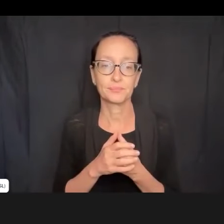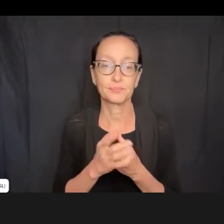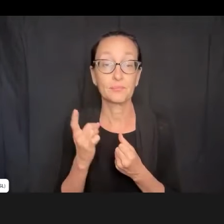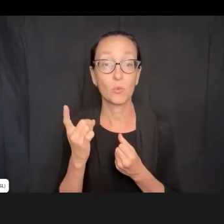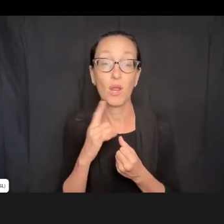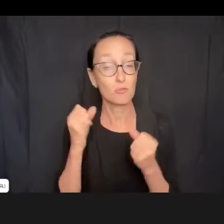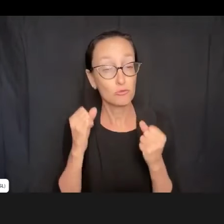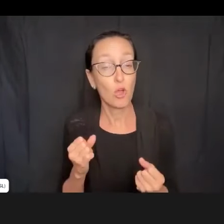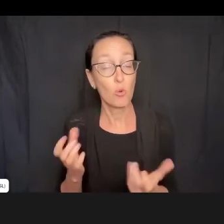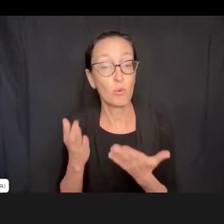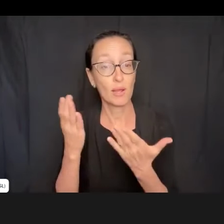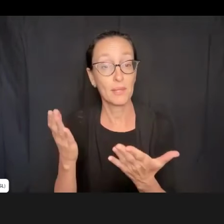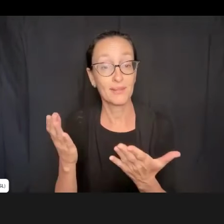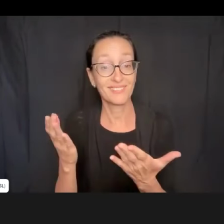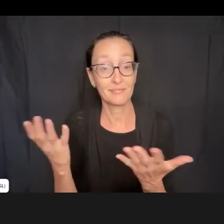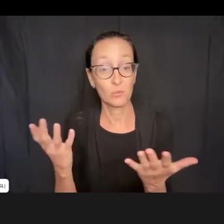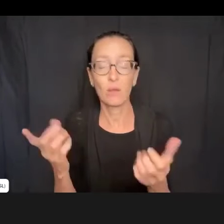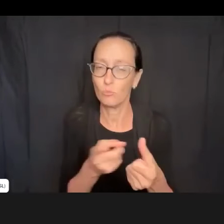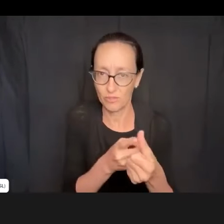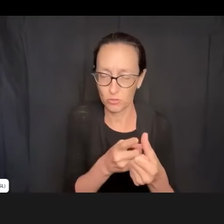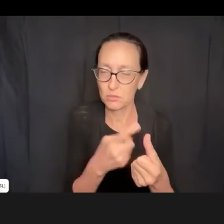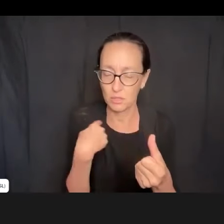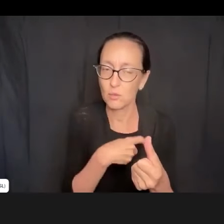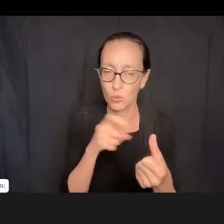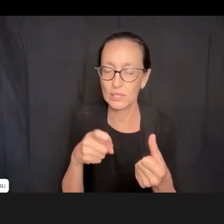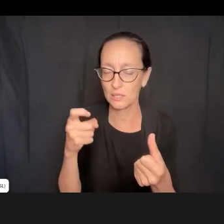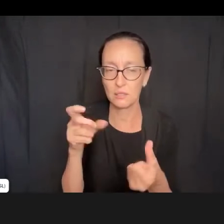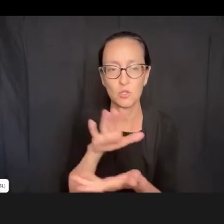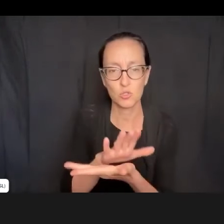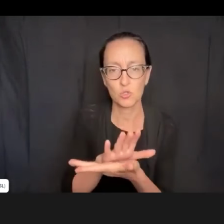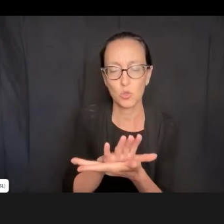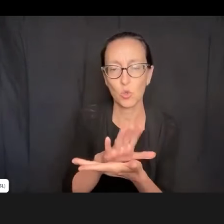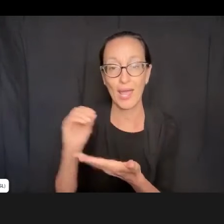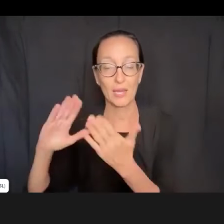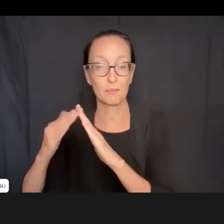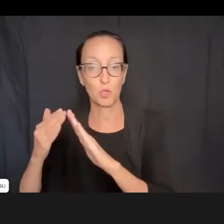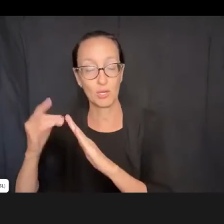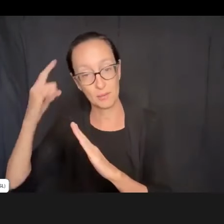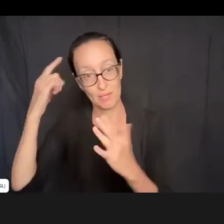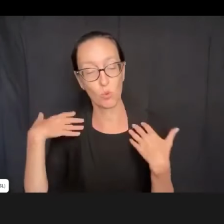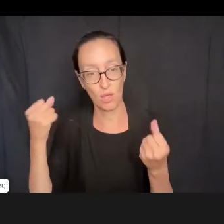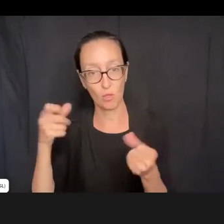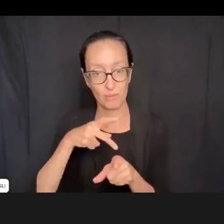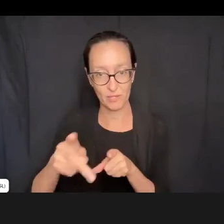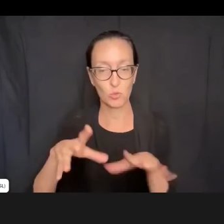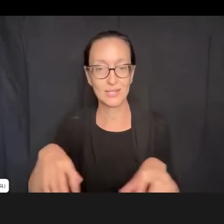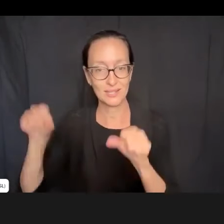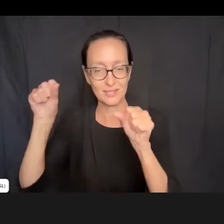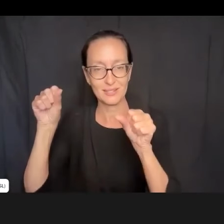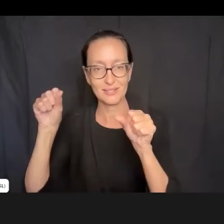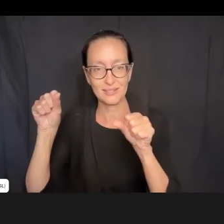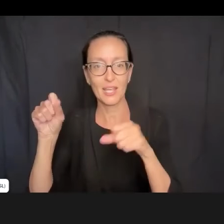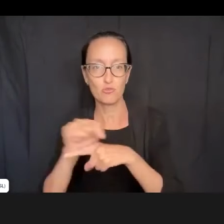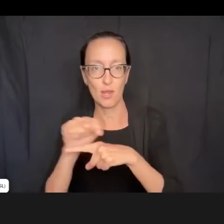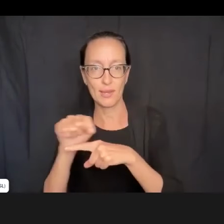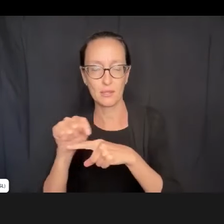recommend is, first of all, we need our school mental health professionals and community mental health professionals to have training in this school-based model